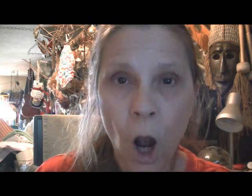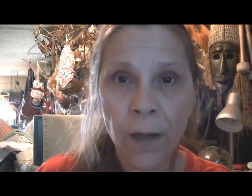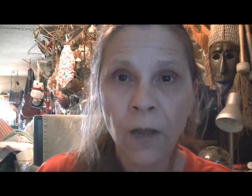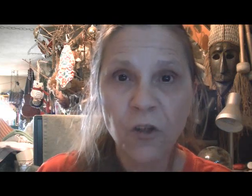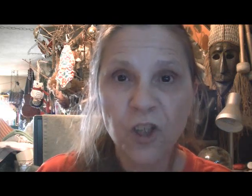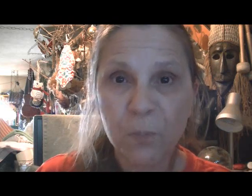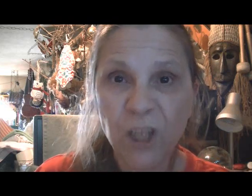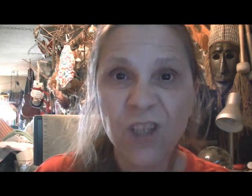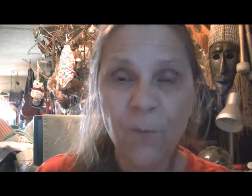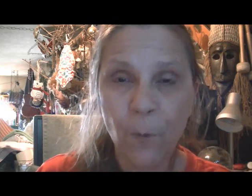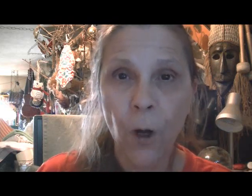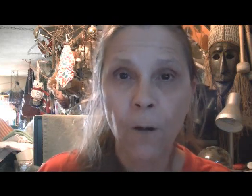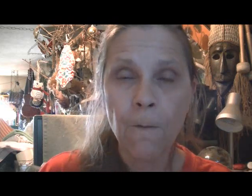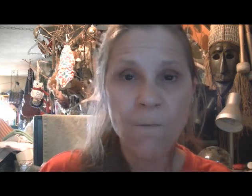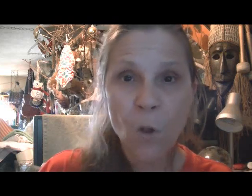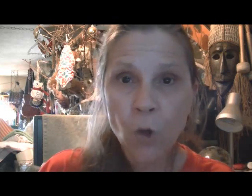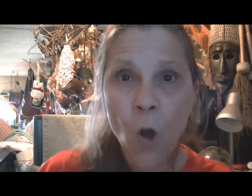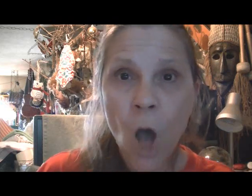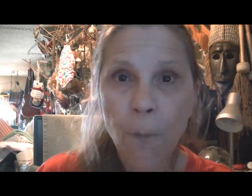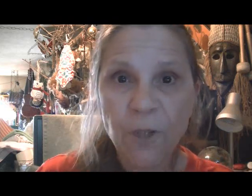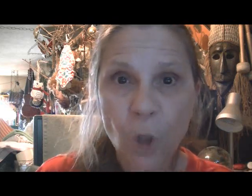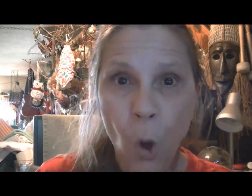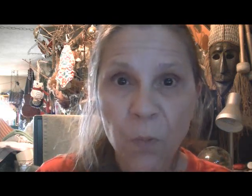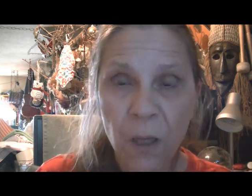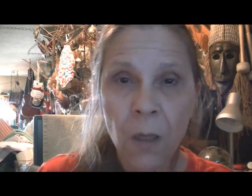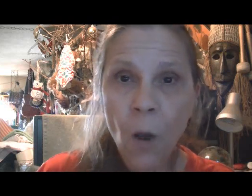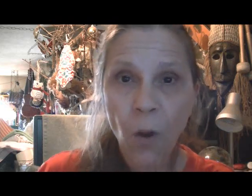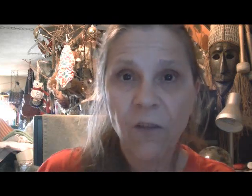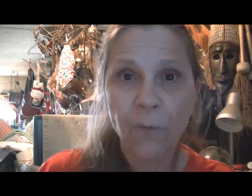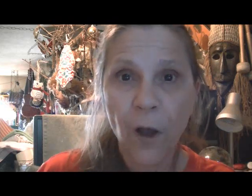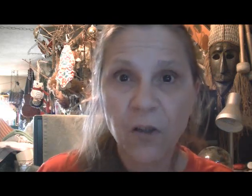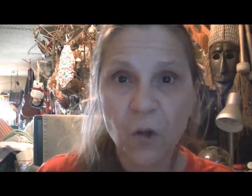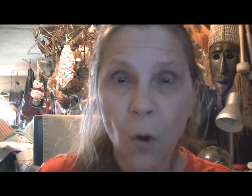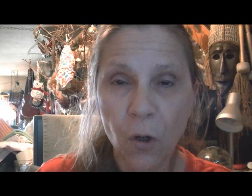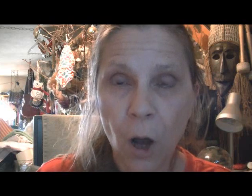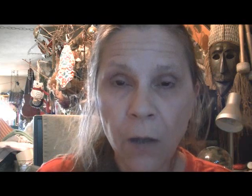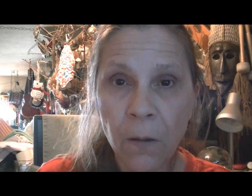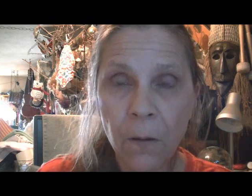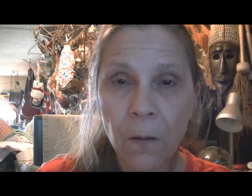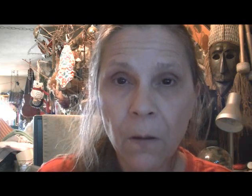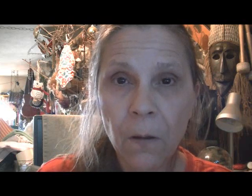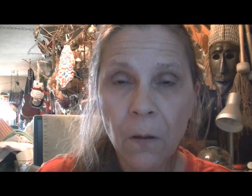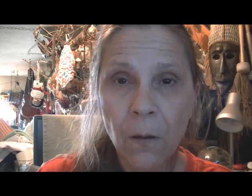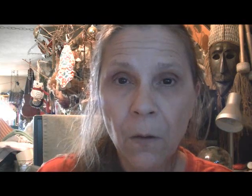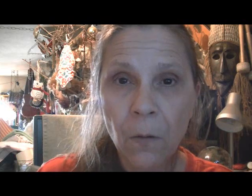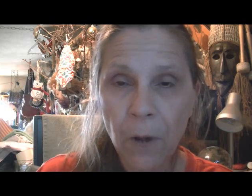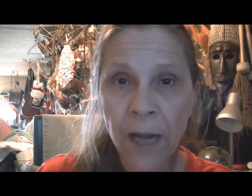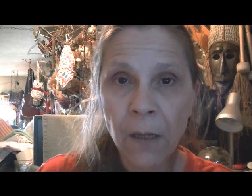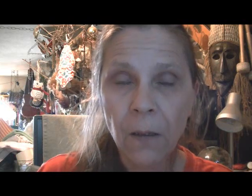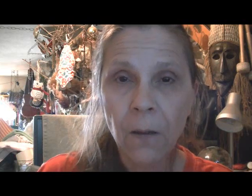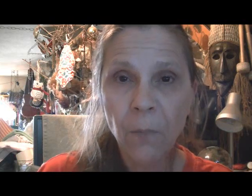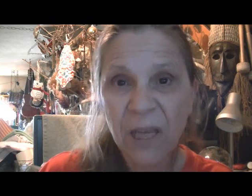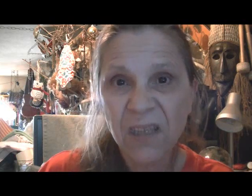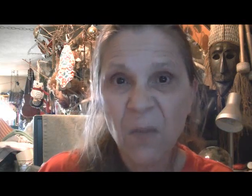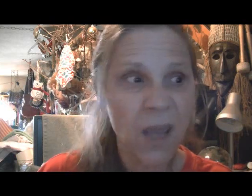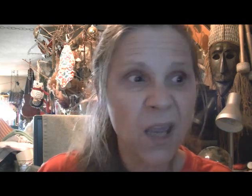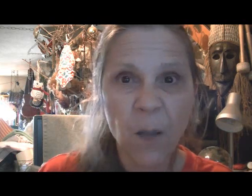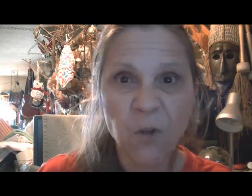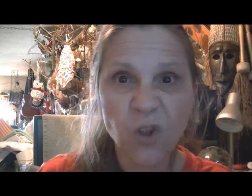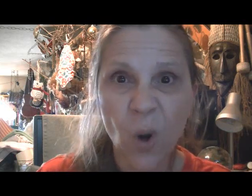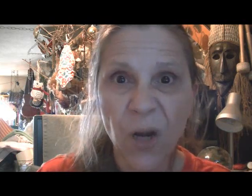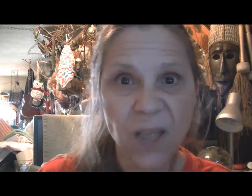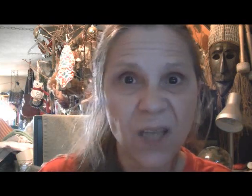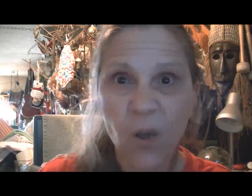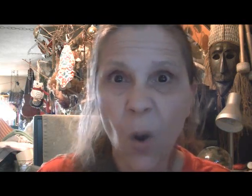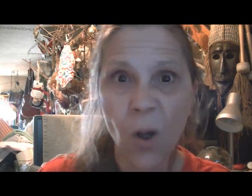What is John under suspicion for? No cop has told me what the fuck is going on. Right? Because they're making